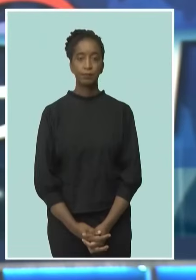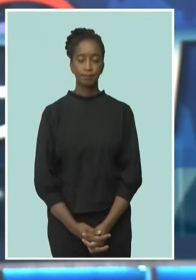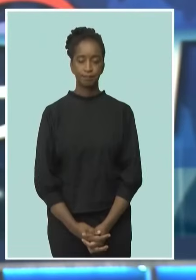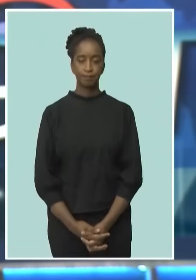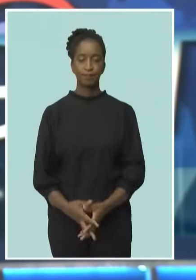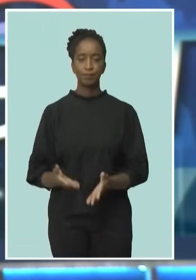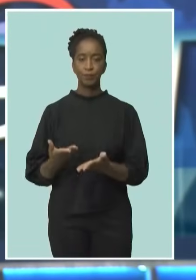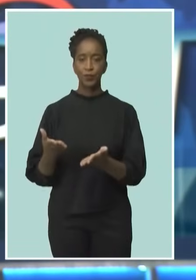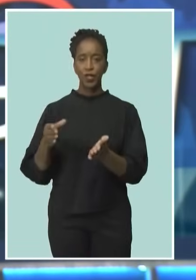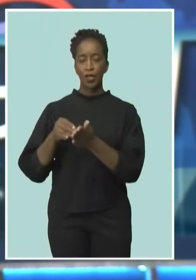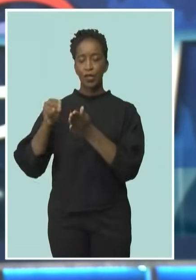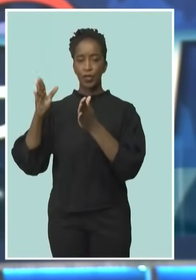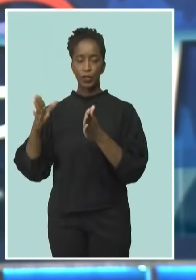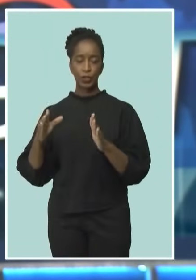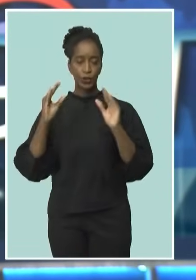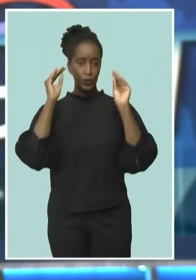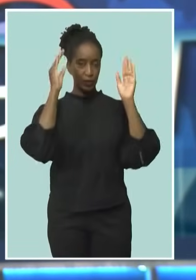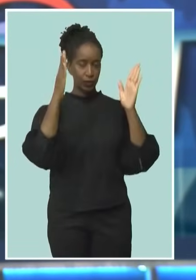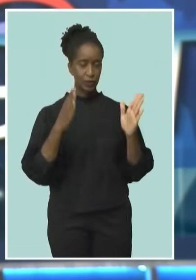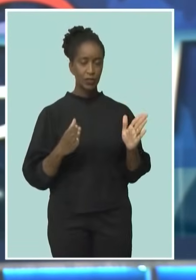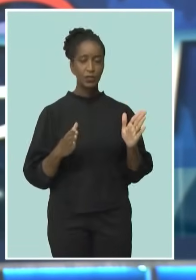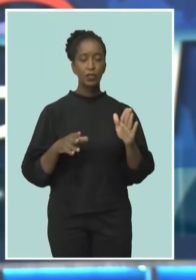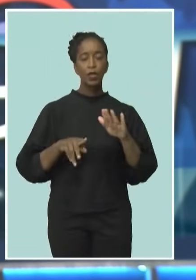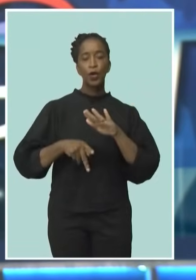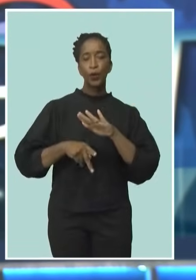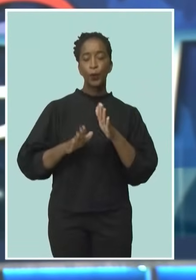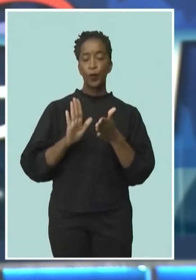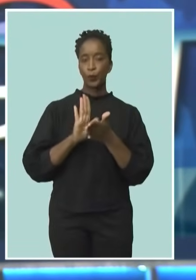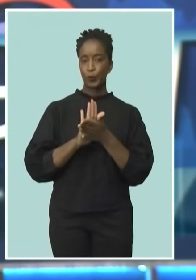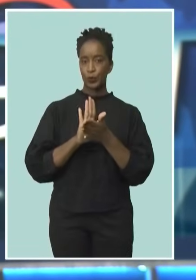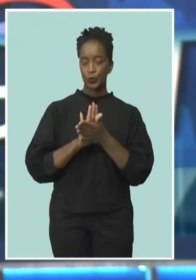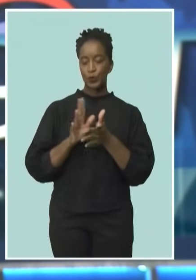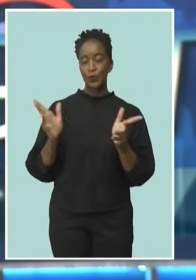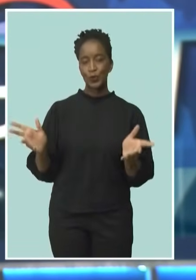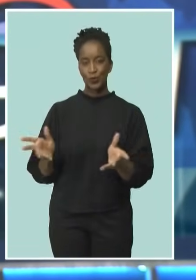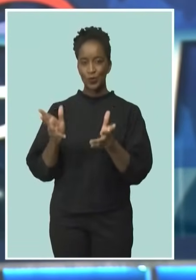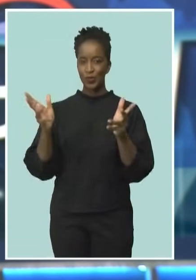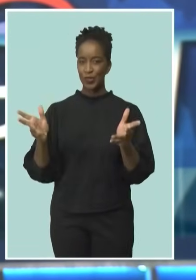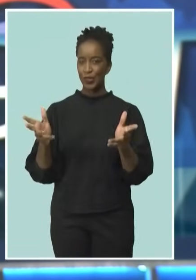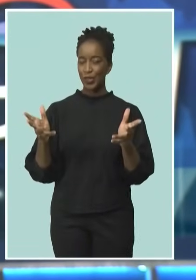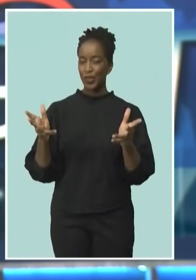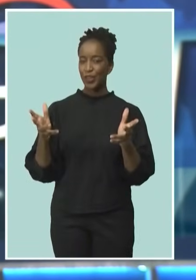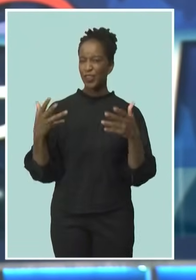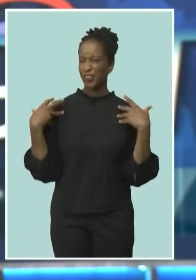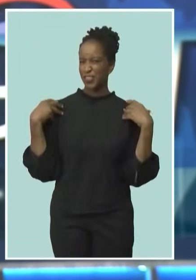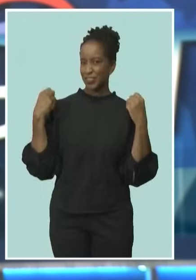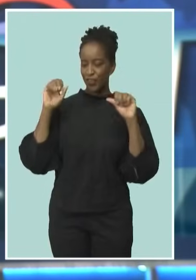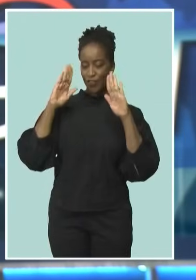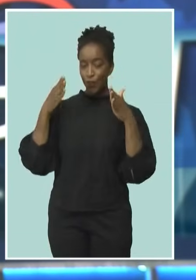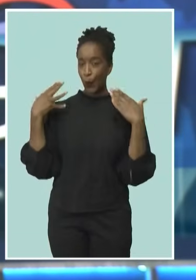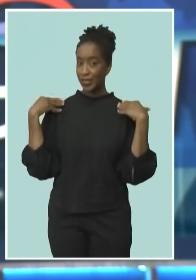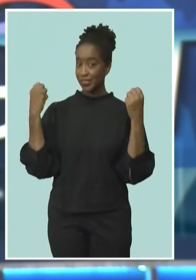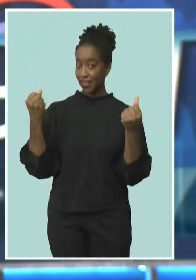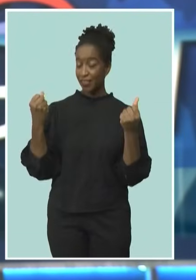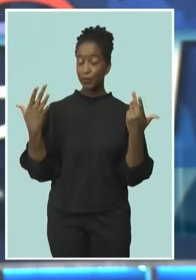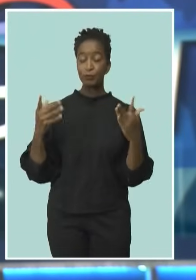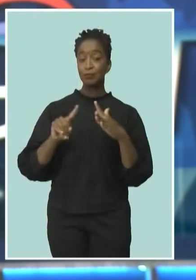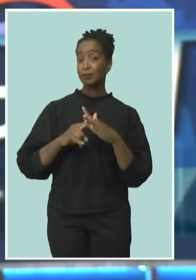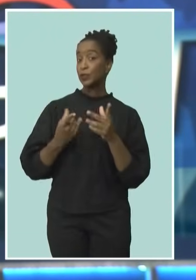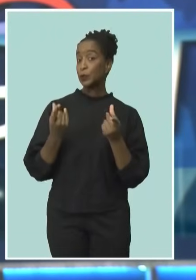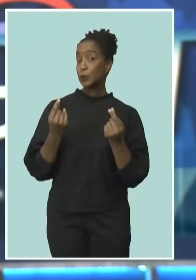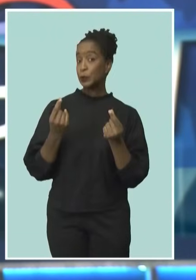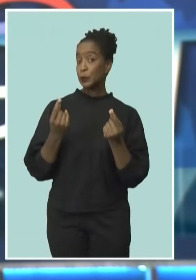Students and teachers at Welches Primary School are being encouraged to practice healthy living. They jump-started that process with a healthy lifestyle